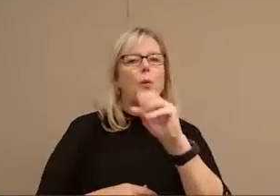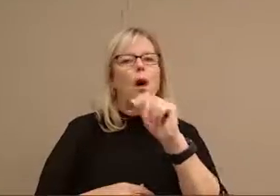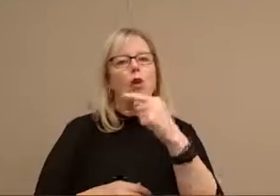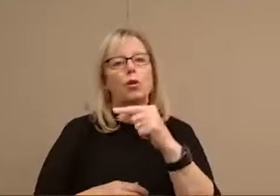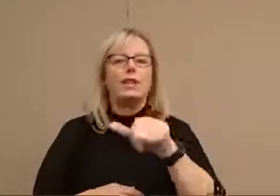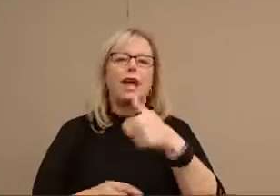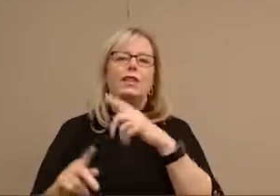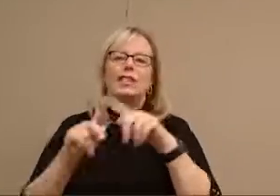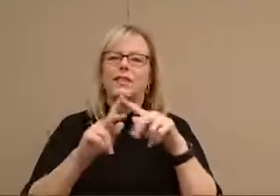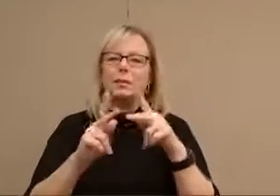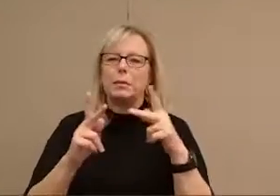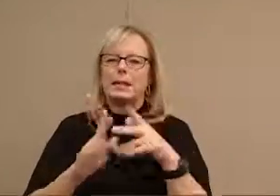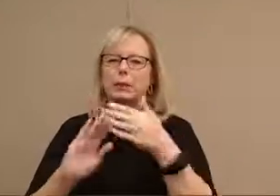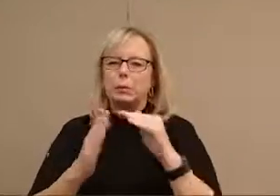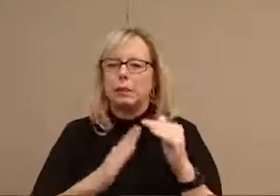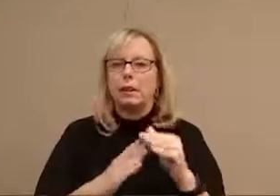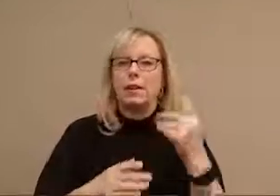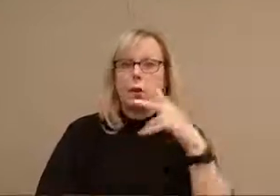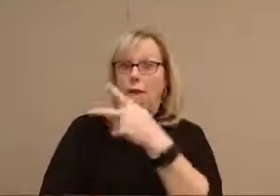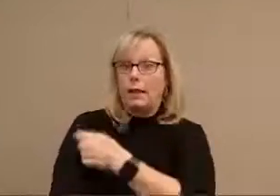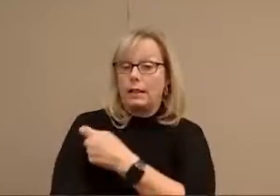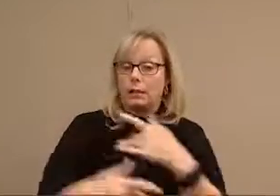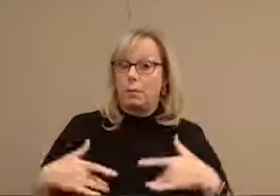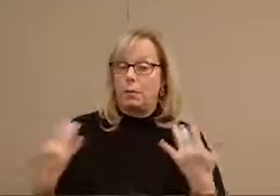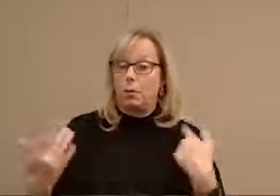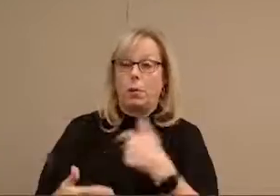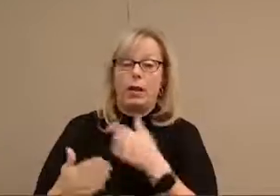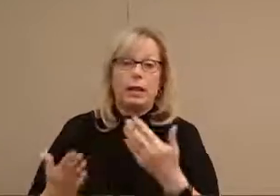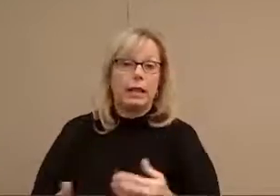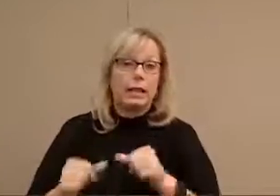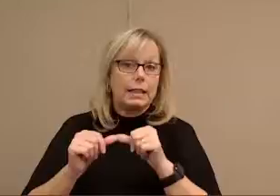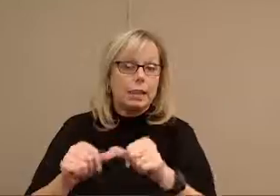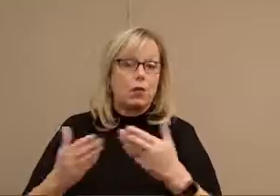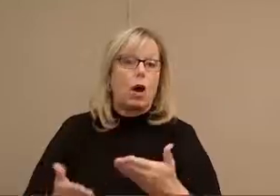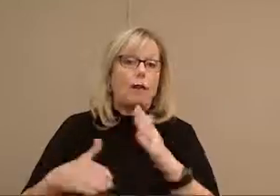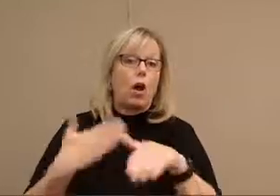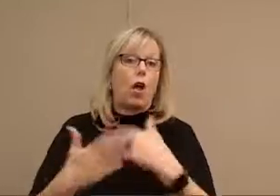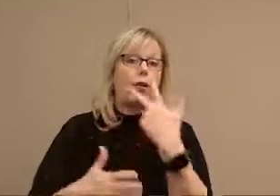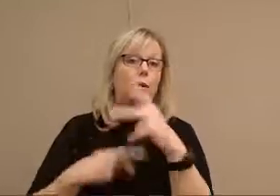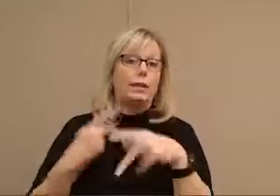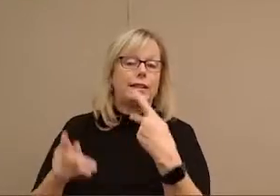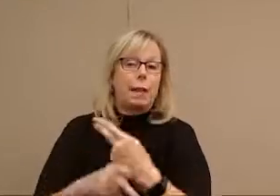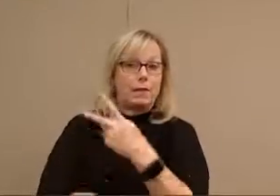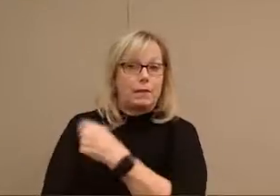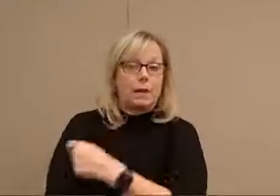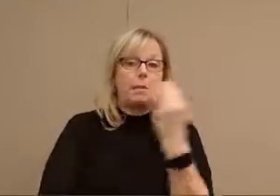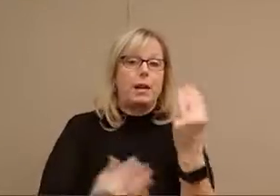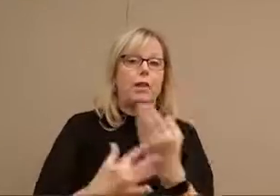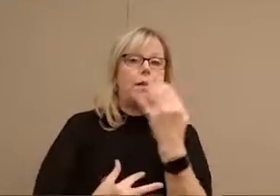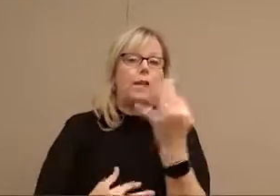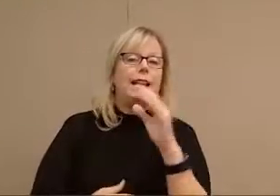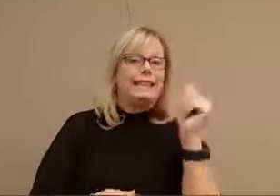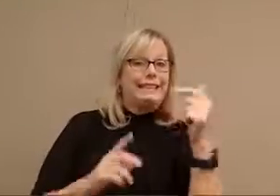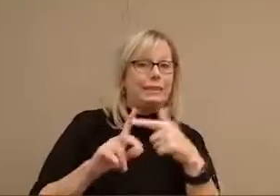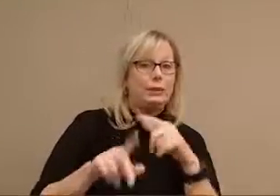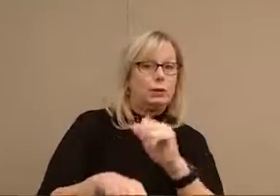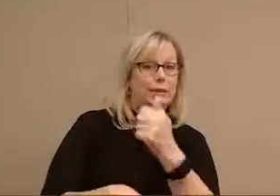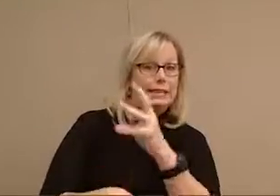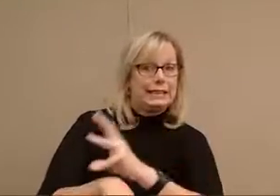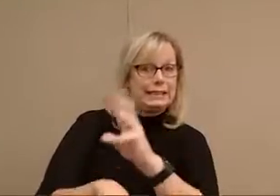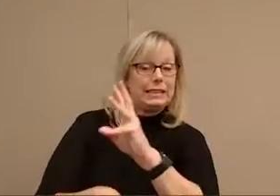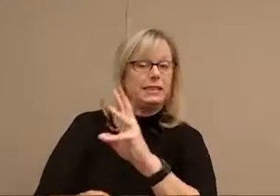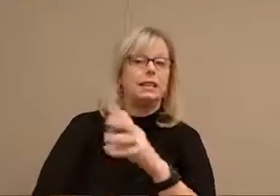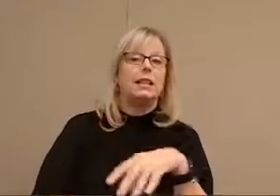community. As far as our vaccine update, we continue to offer all 3 types of vaccine Monday through Friday from 10 to 6 at our 330 West